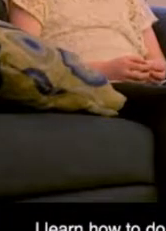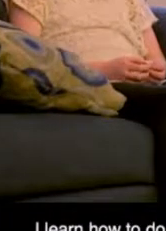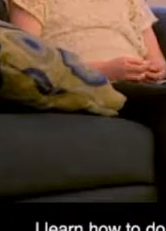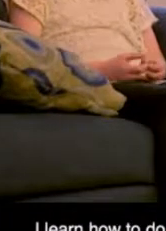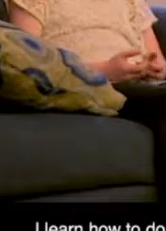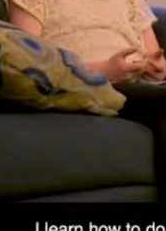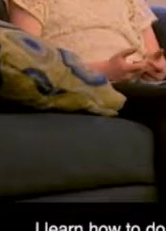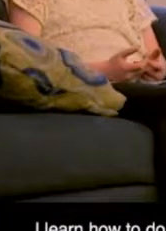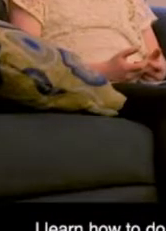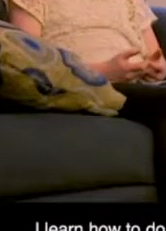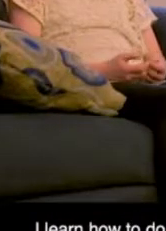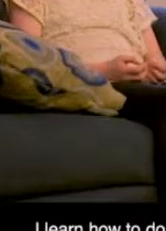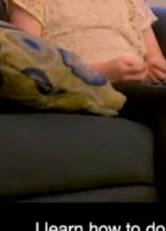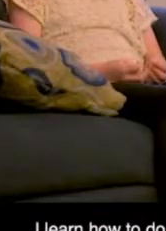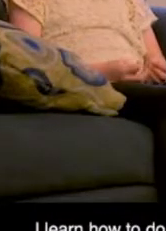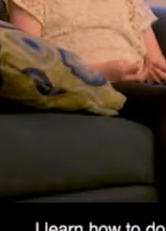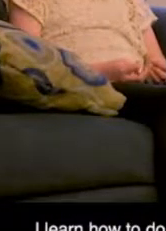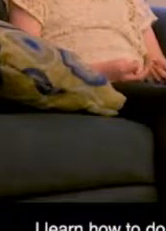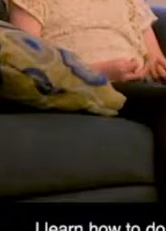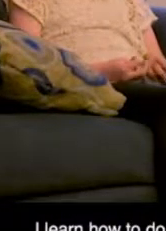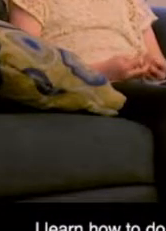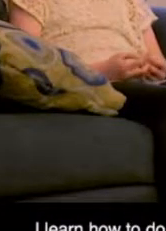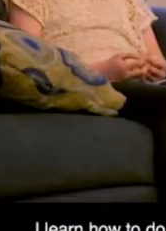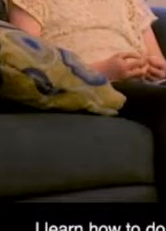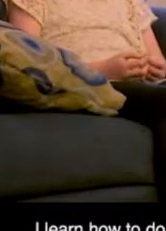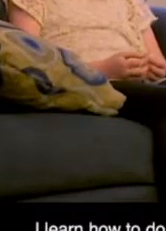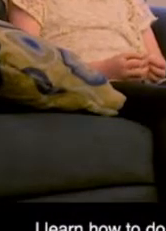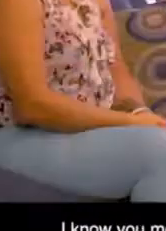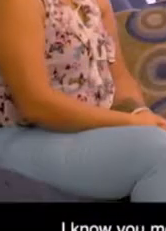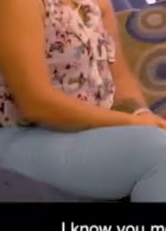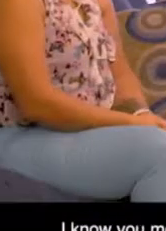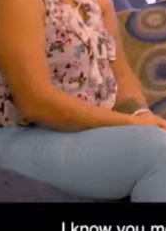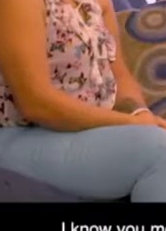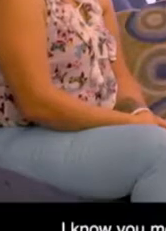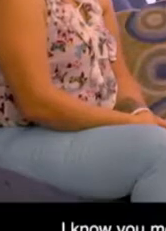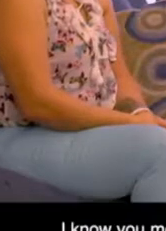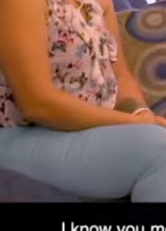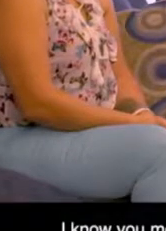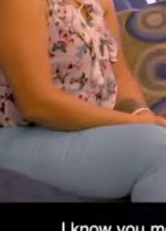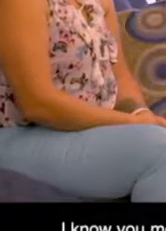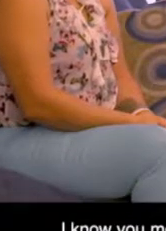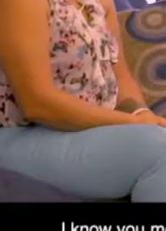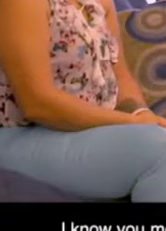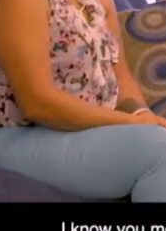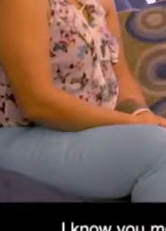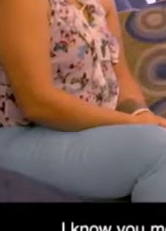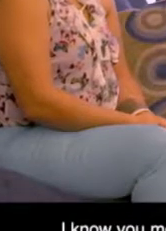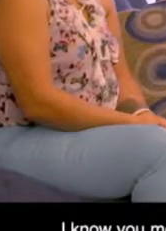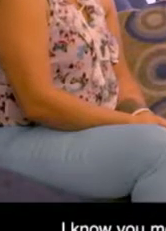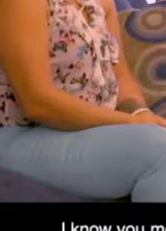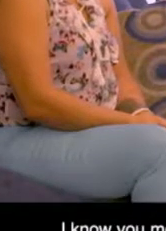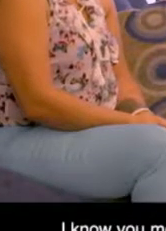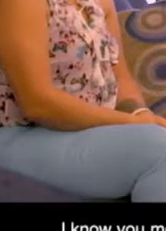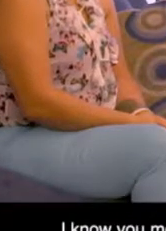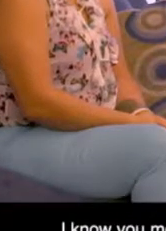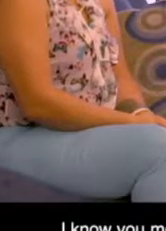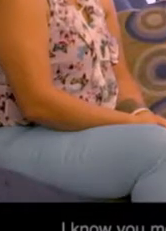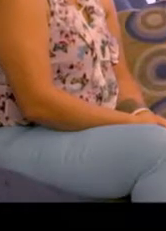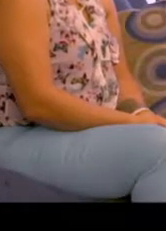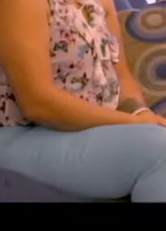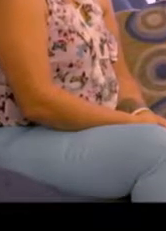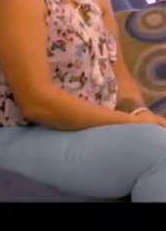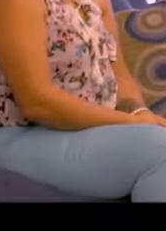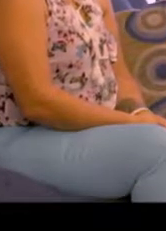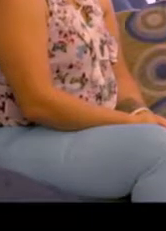and cook for myself and be independent. And I know you mentioned an intervener, which is a certification program